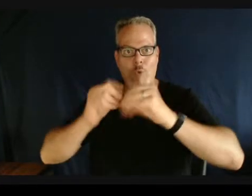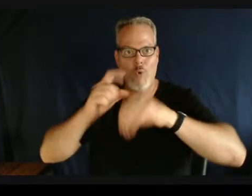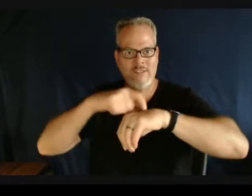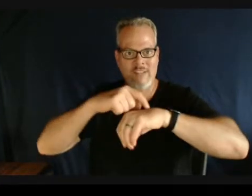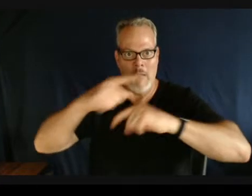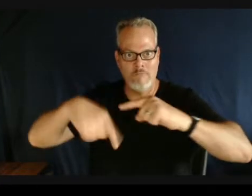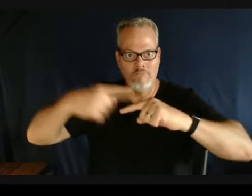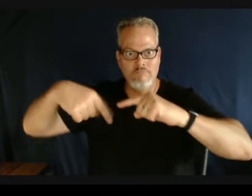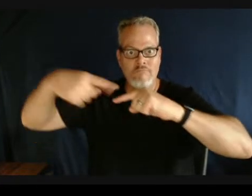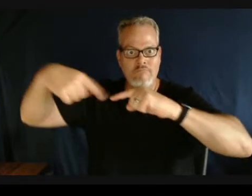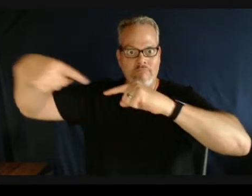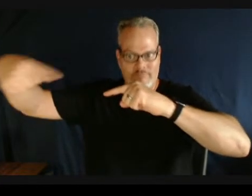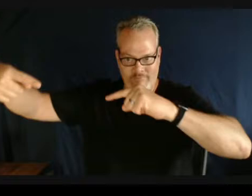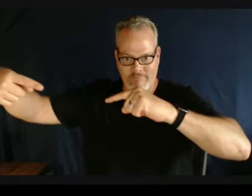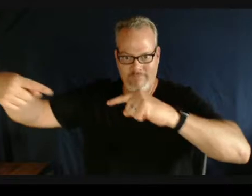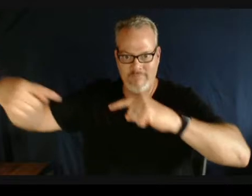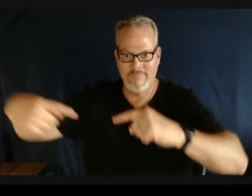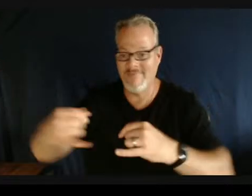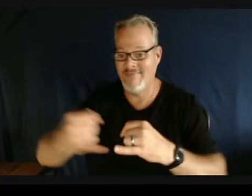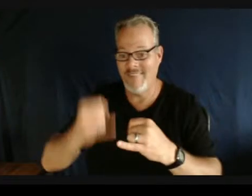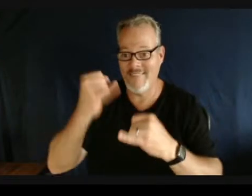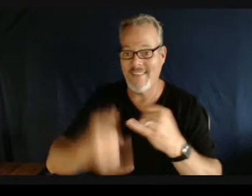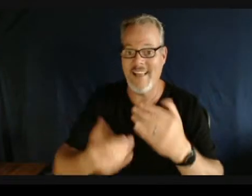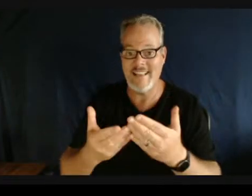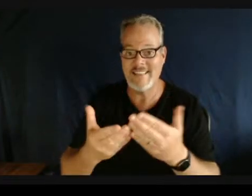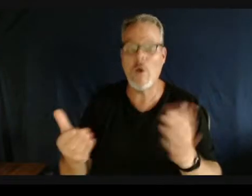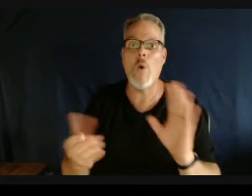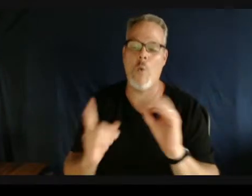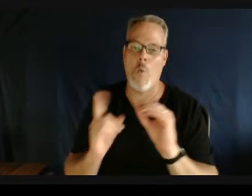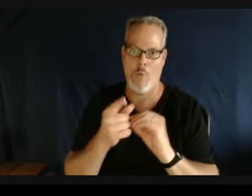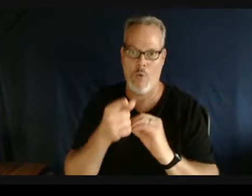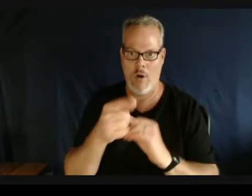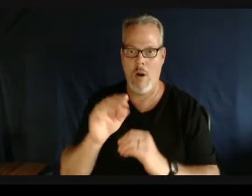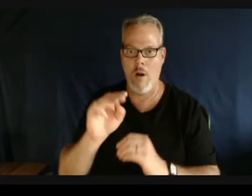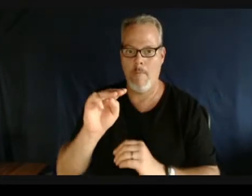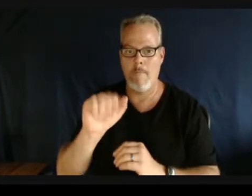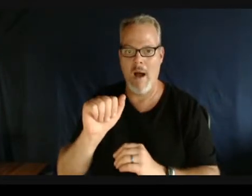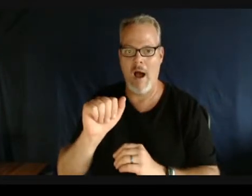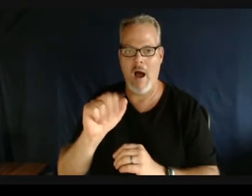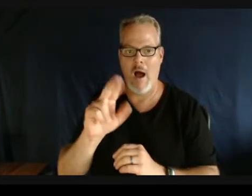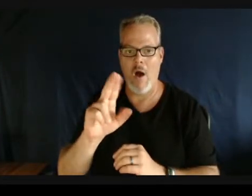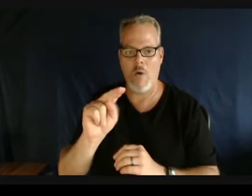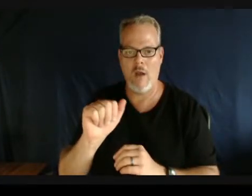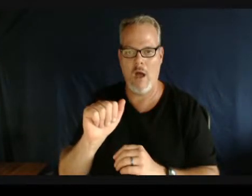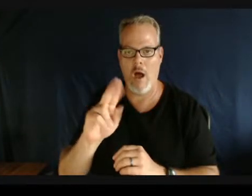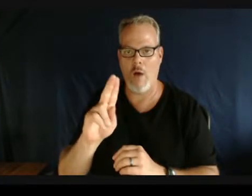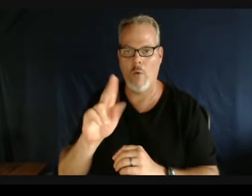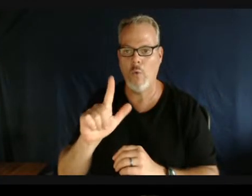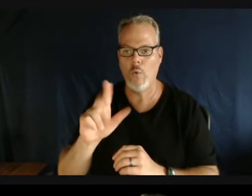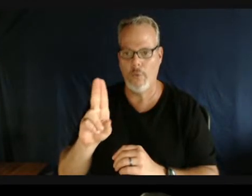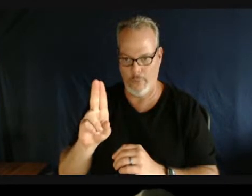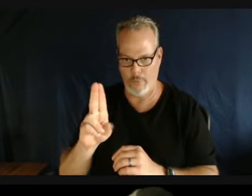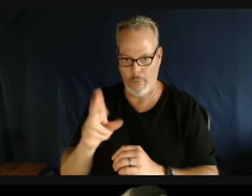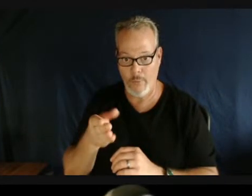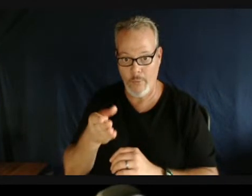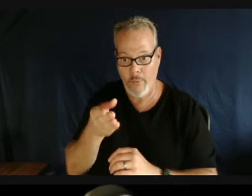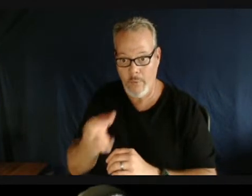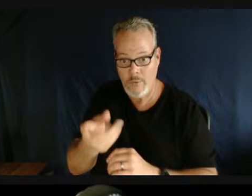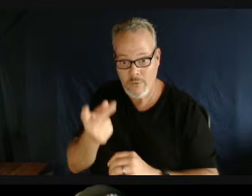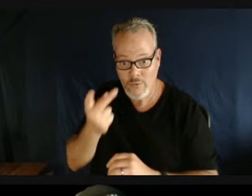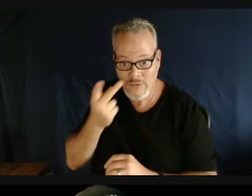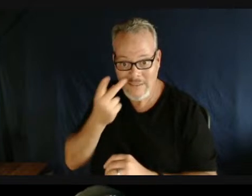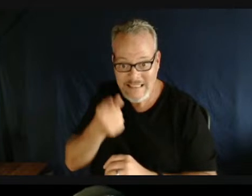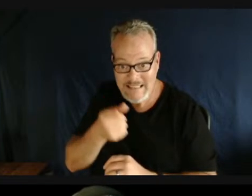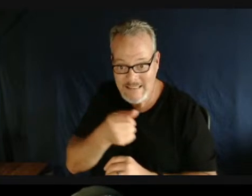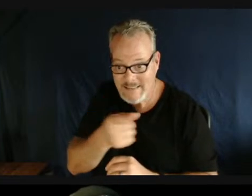And then the last thing I'll point out here is that here's also Mana'ulu. So Mana'ulu, in this caption here, they